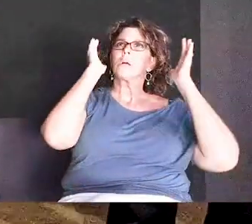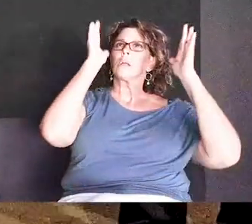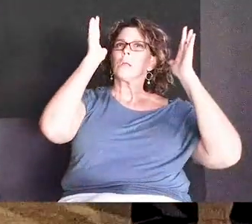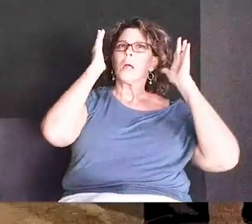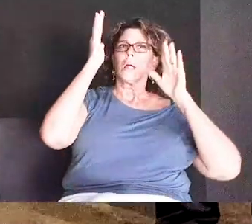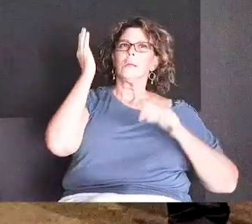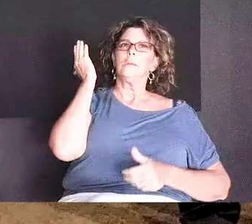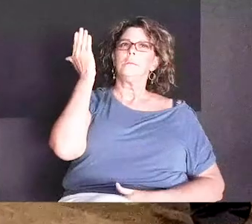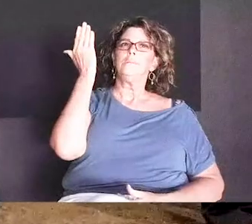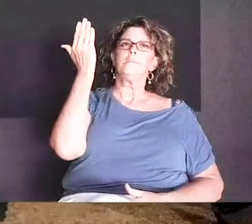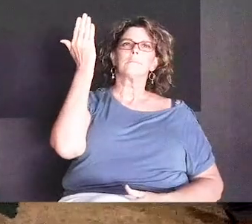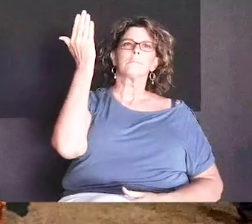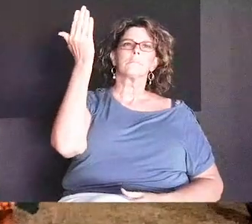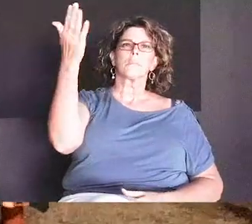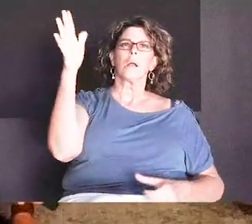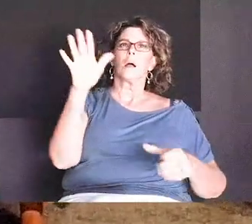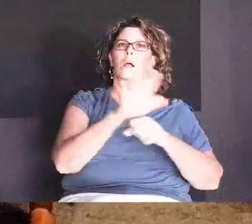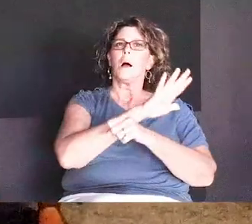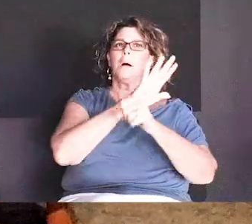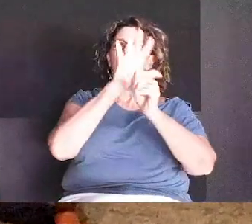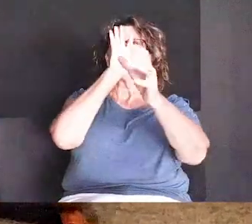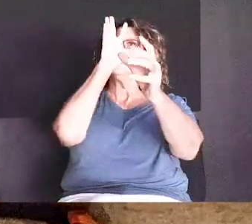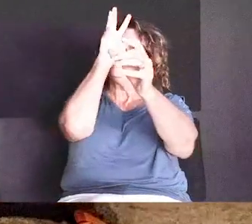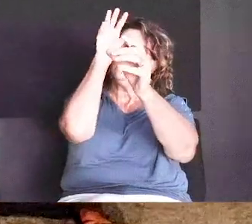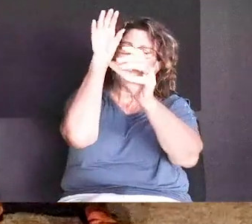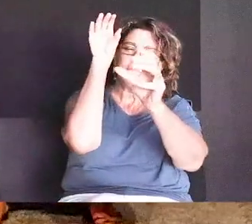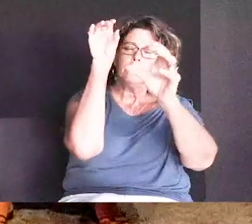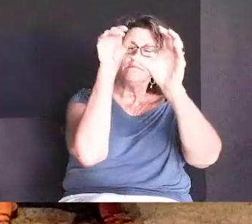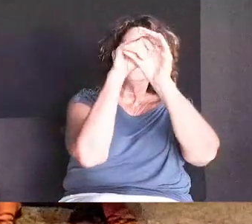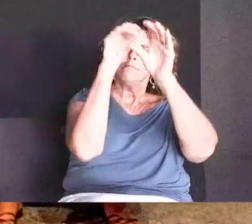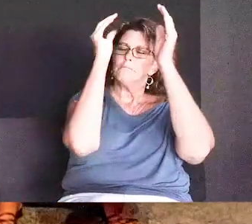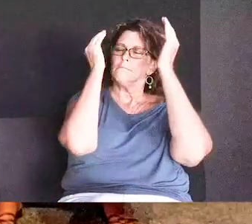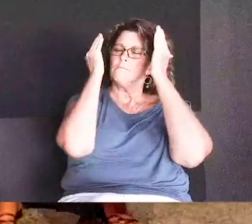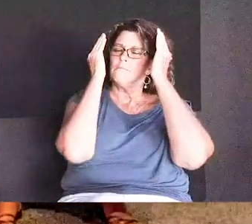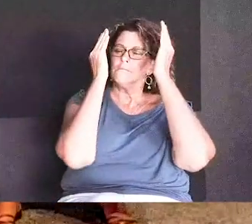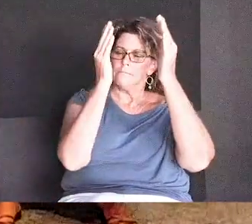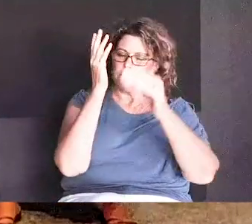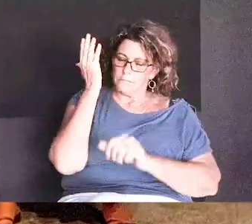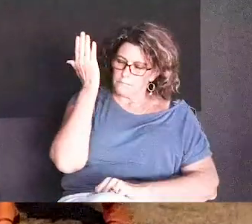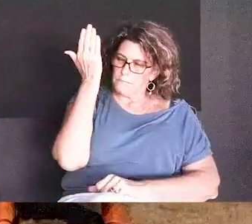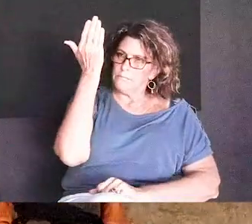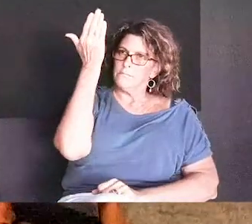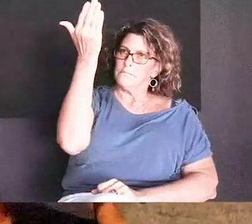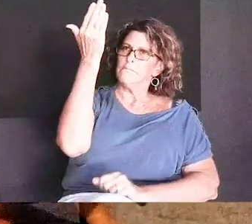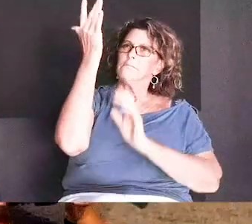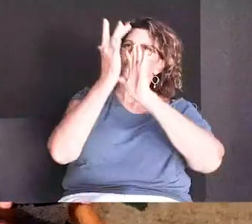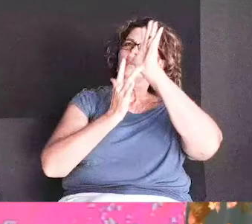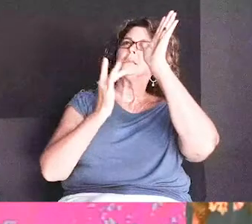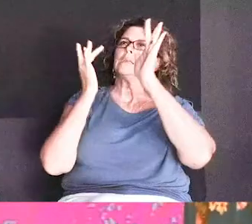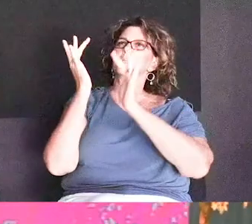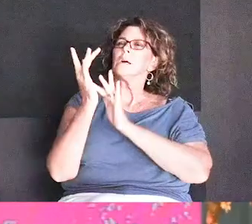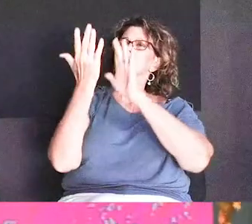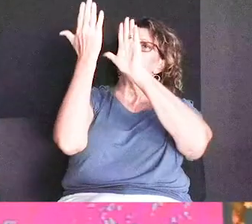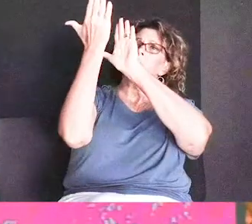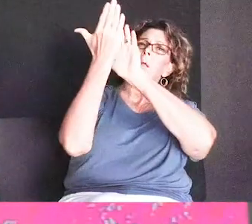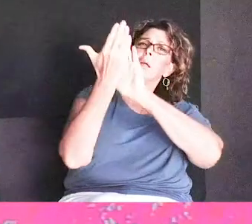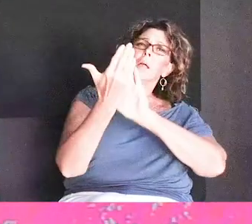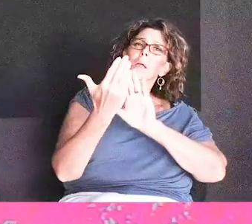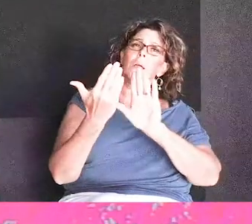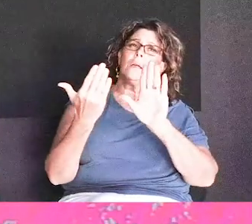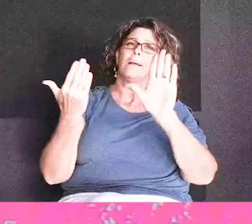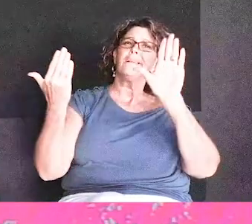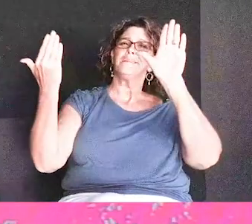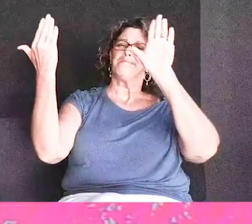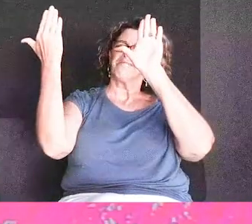the saints, my gaze transfixed on Jesus.